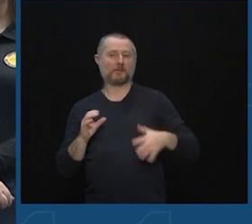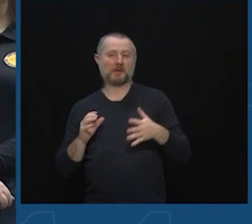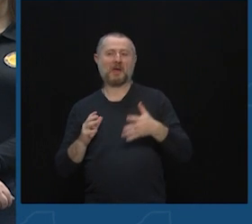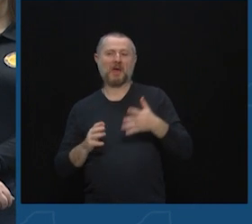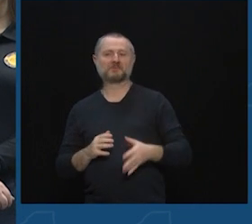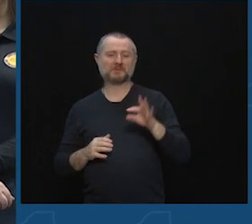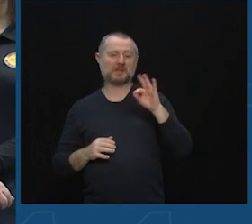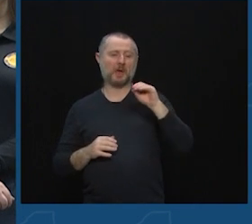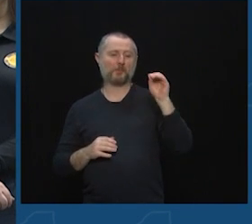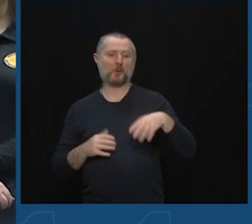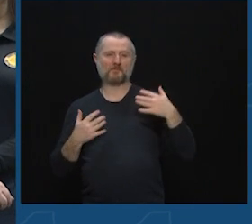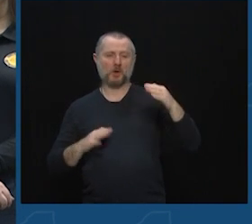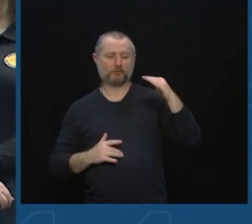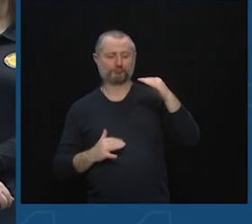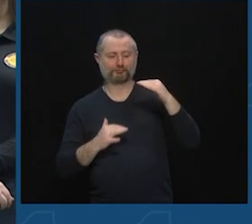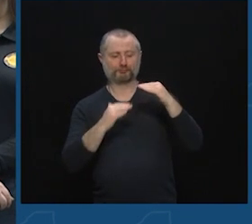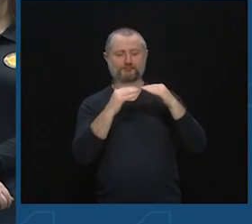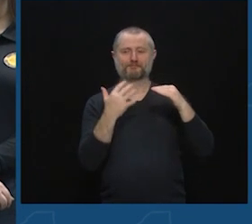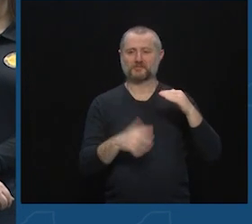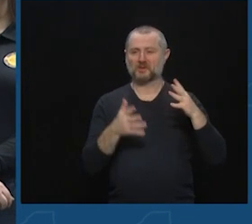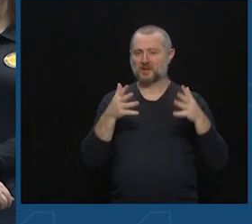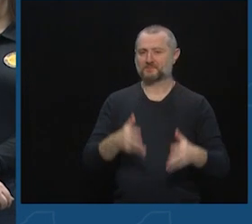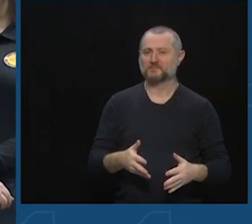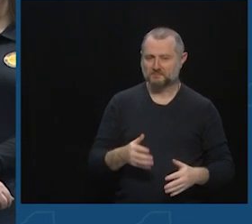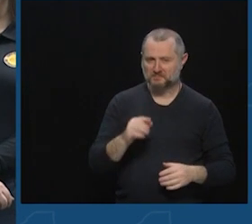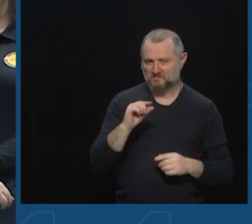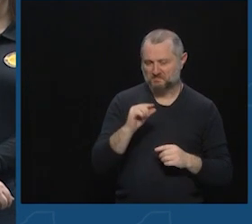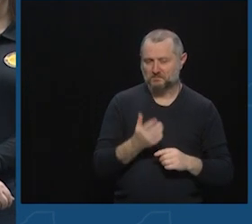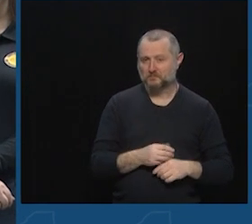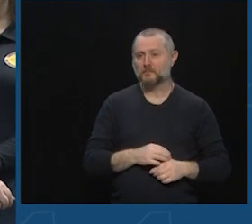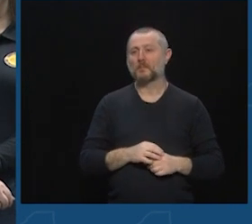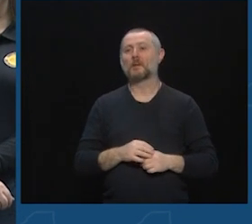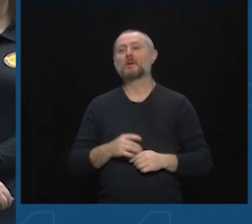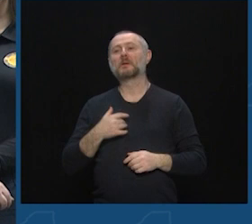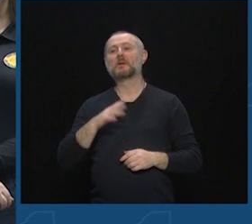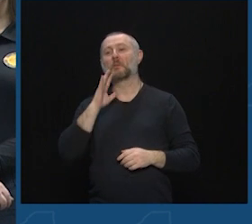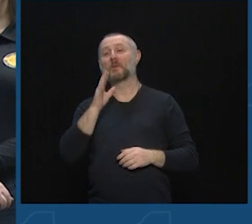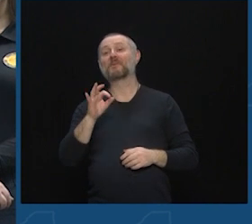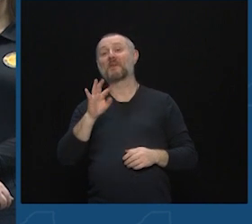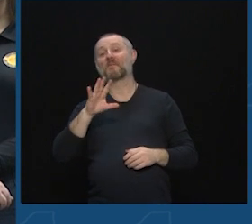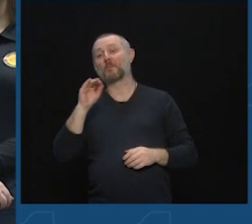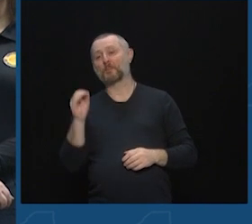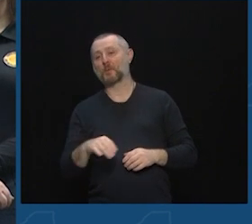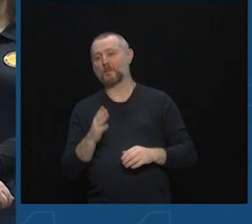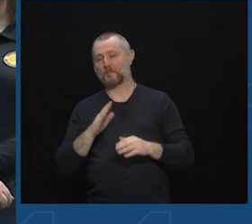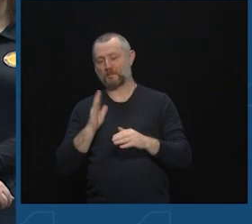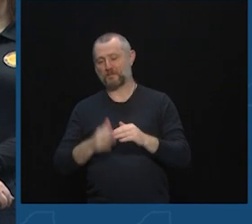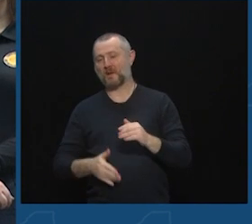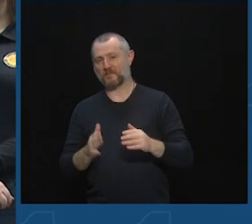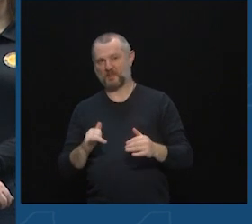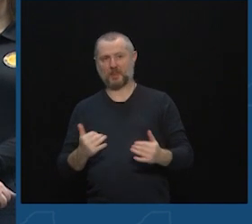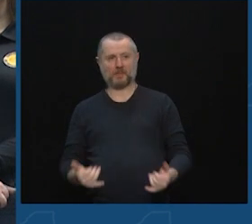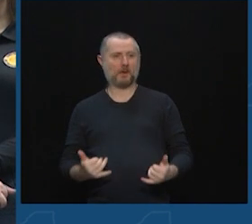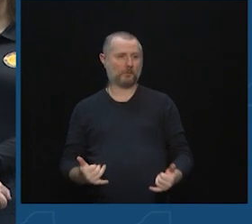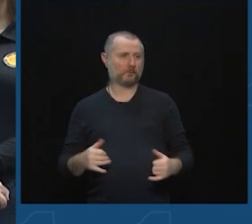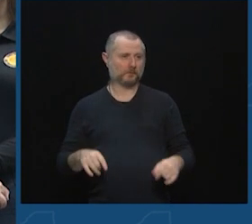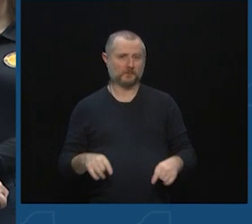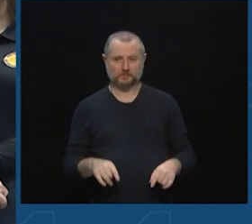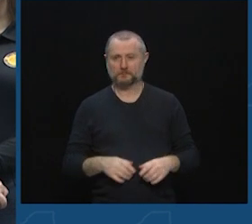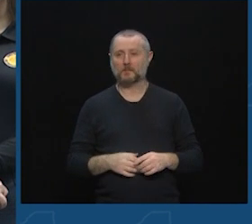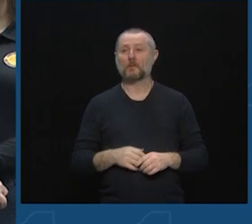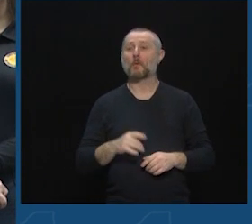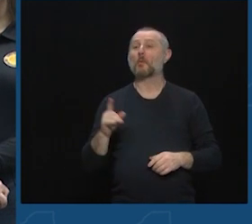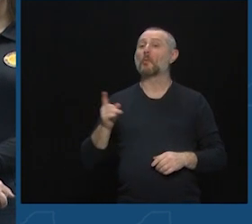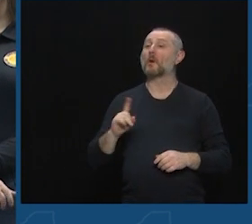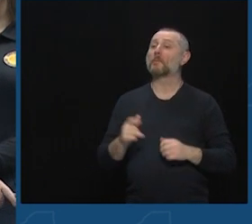restoration, and we do expect to achieve 95% restoration by the end of the day today. The pockets of the hardest hits